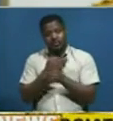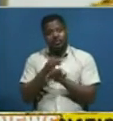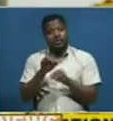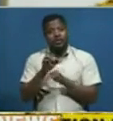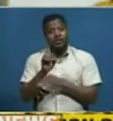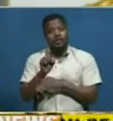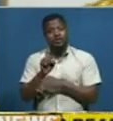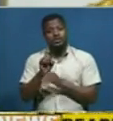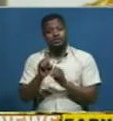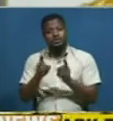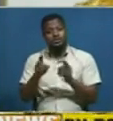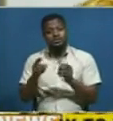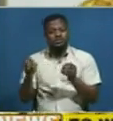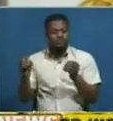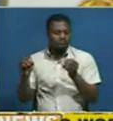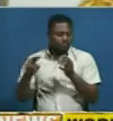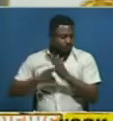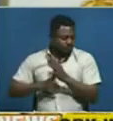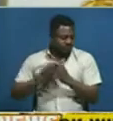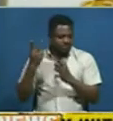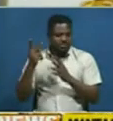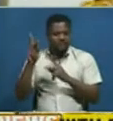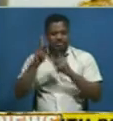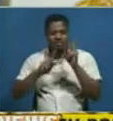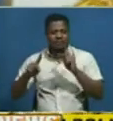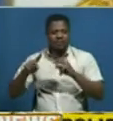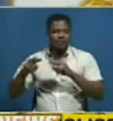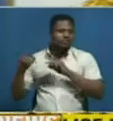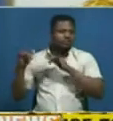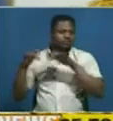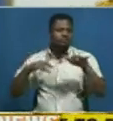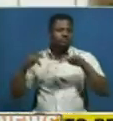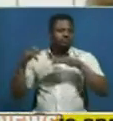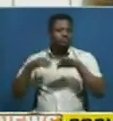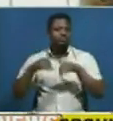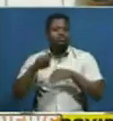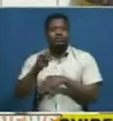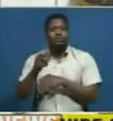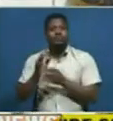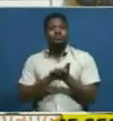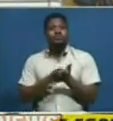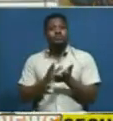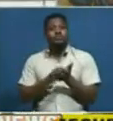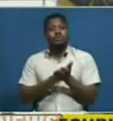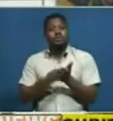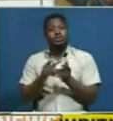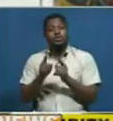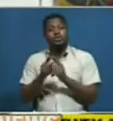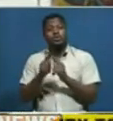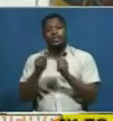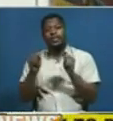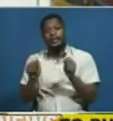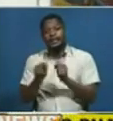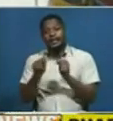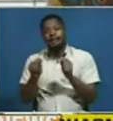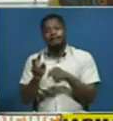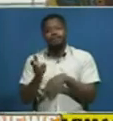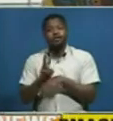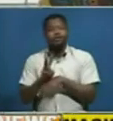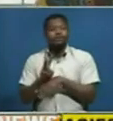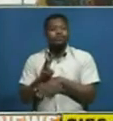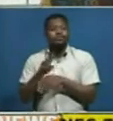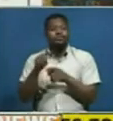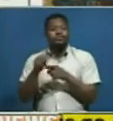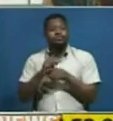education, it has really quadrupled the enrollment across the secondary level space, and of course also technical and vocational education and